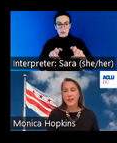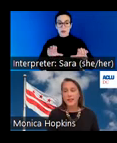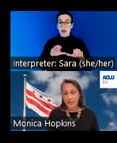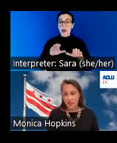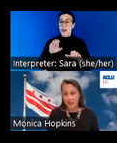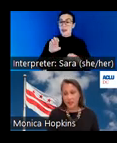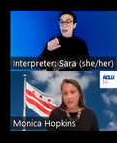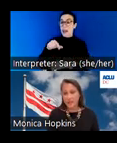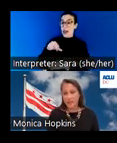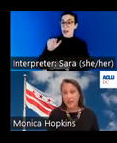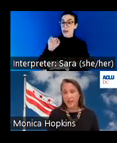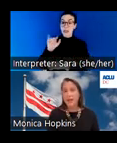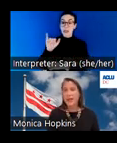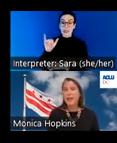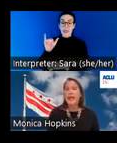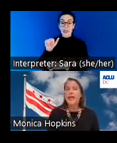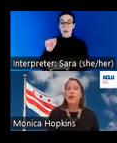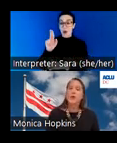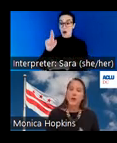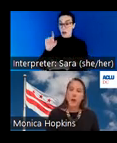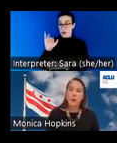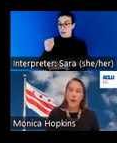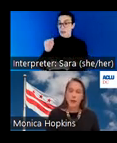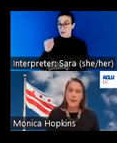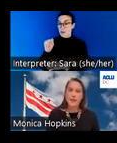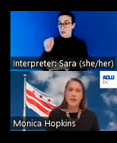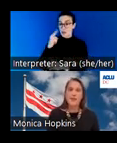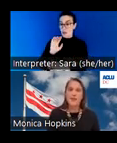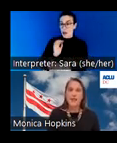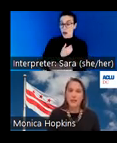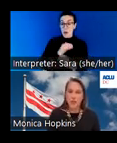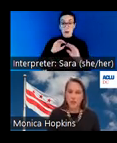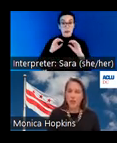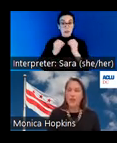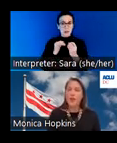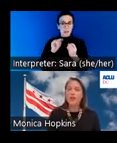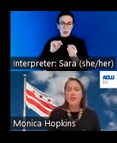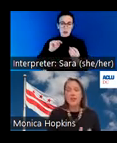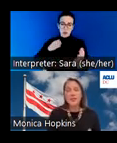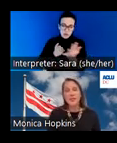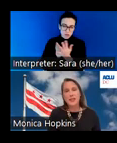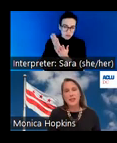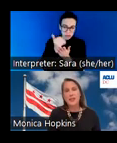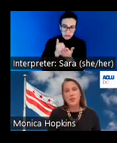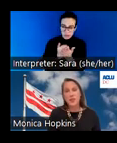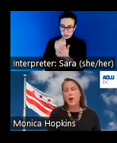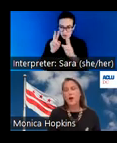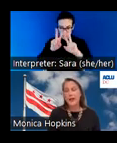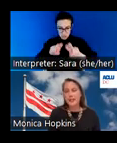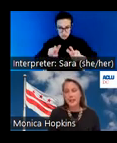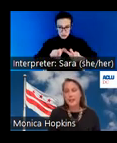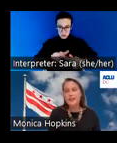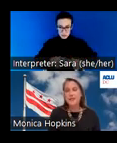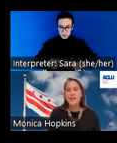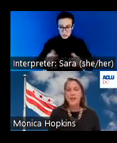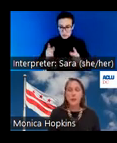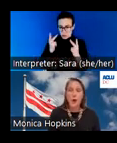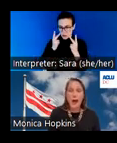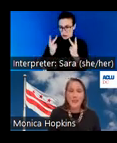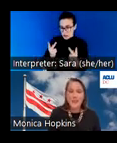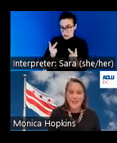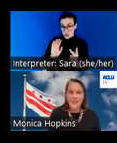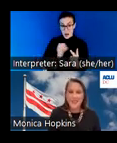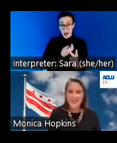our organization. And it was comprehensive in its nature to see, do our ideals